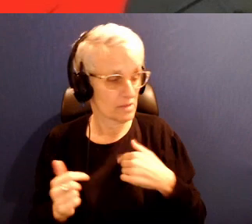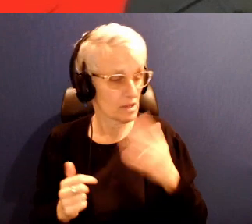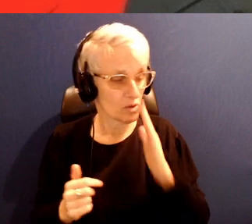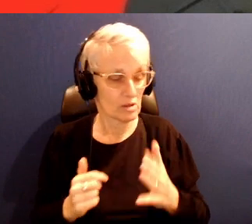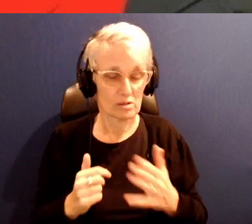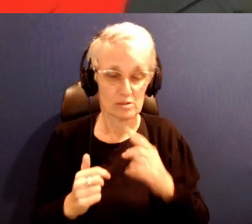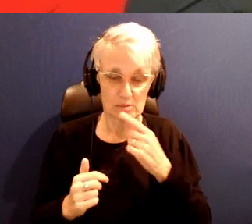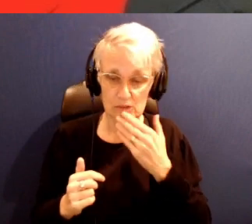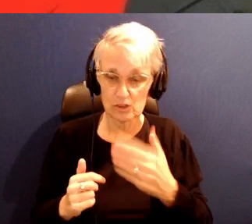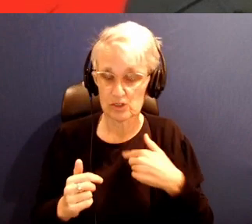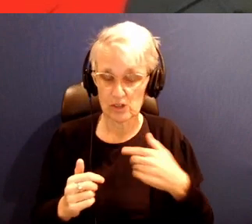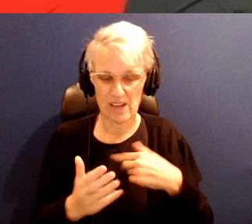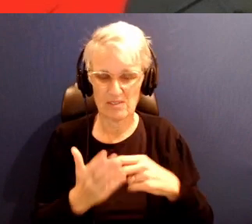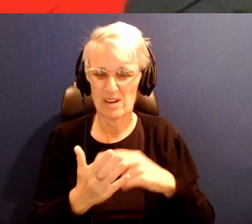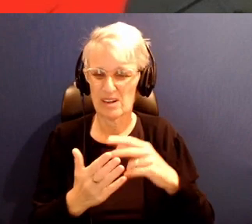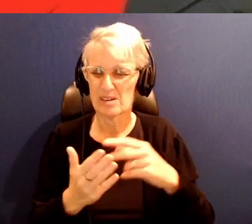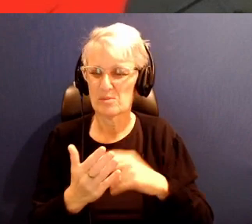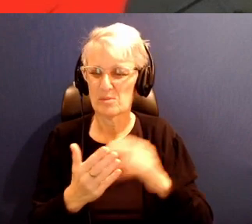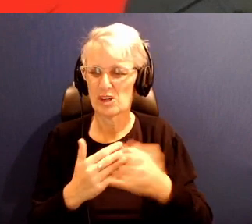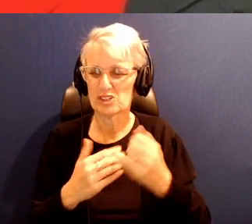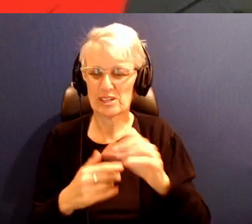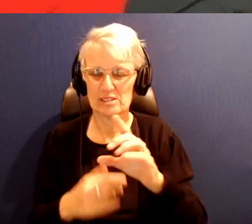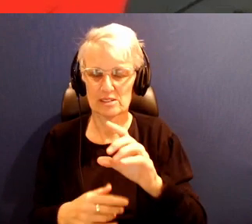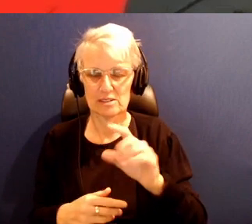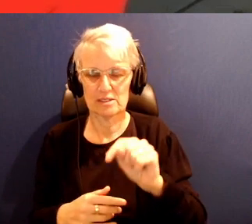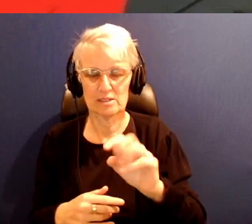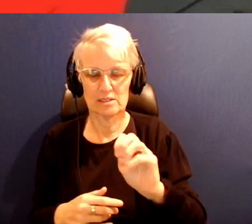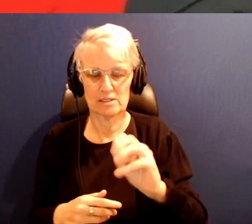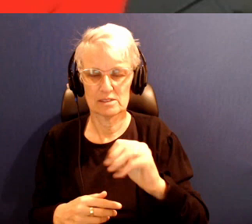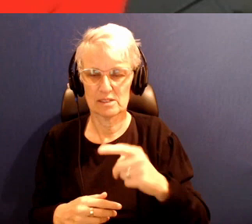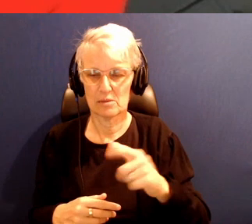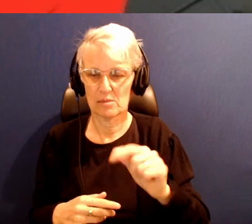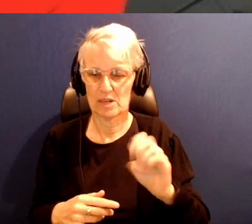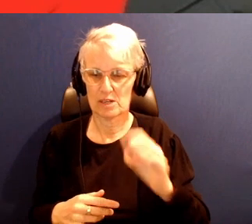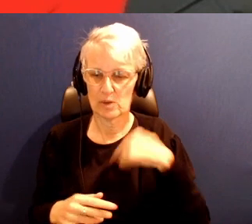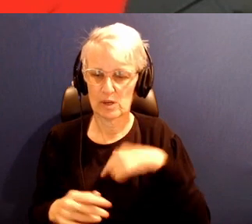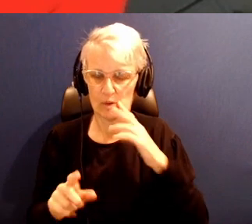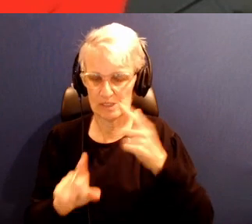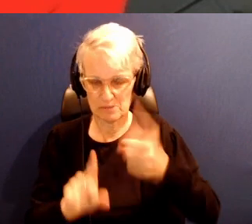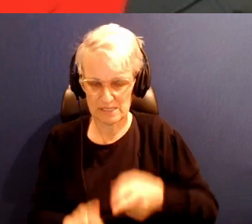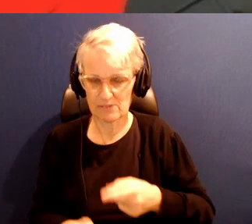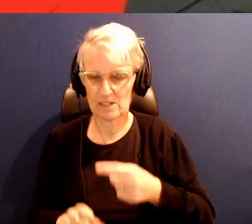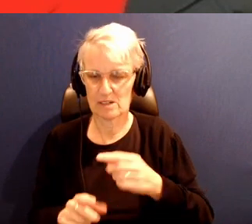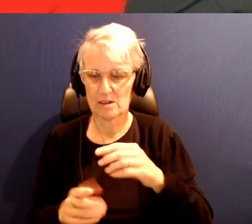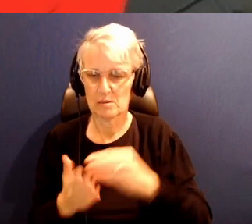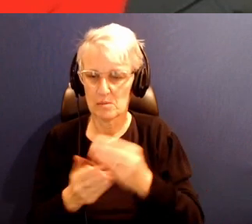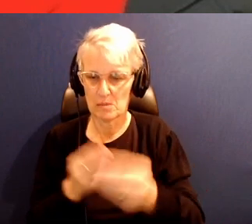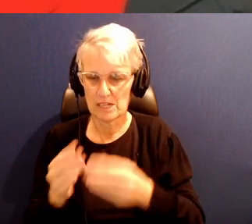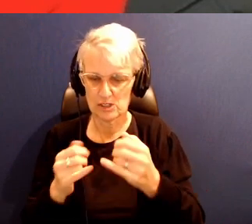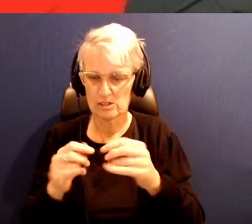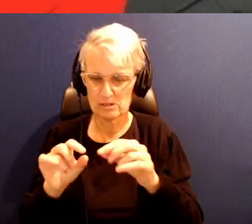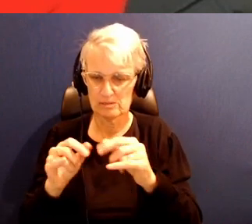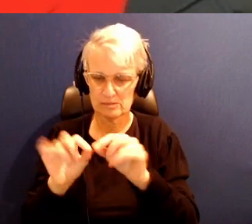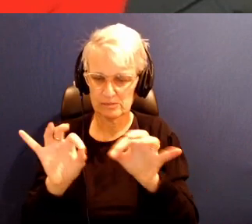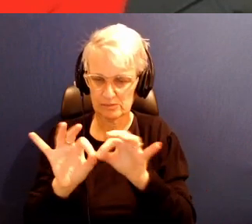budget template to refer to, as we will be making specific references to budget lines. Danica, could